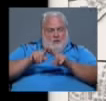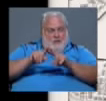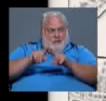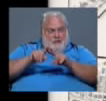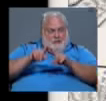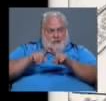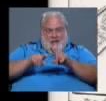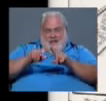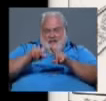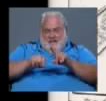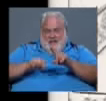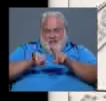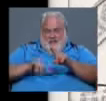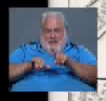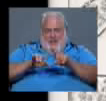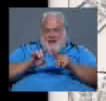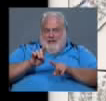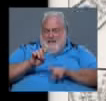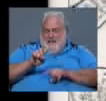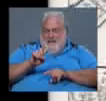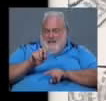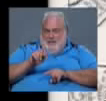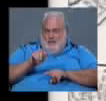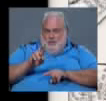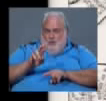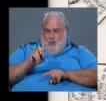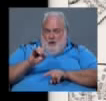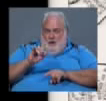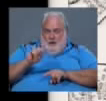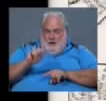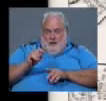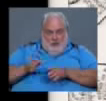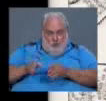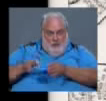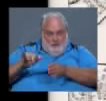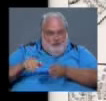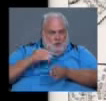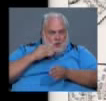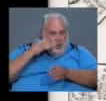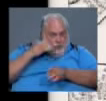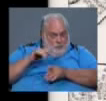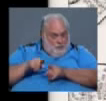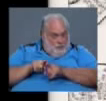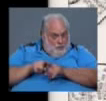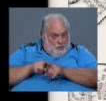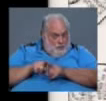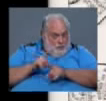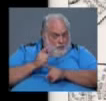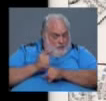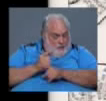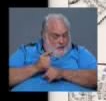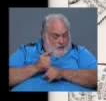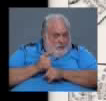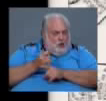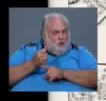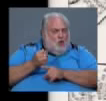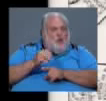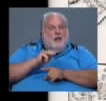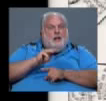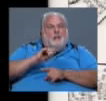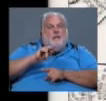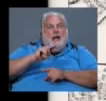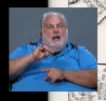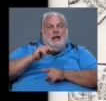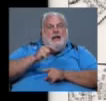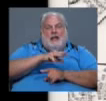bit? Detroit Street, those are homes, aren't they? Yes, So it's moving the mining closer to those homes? And that's